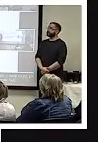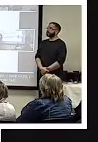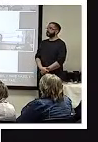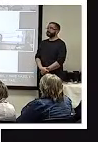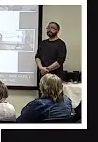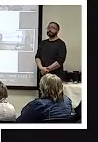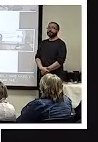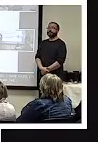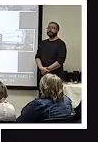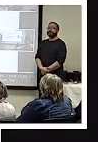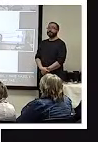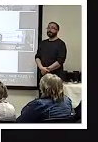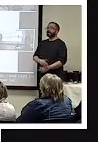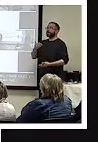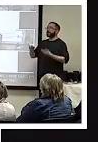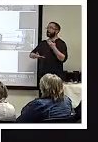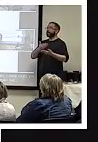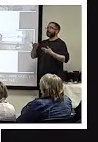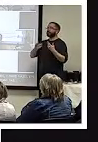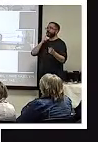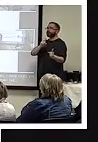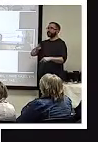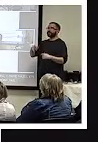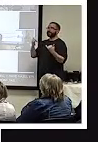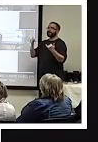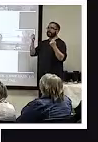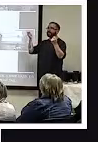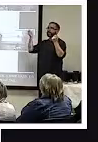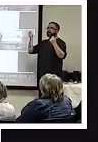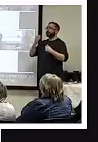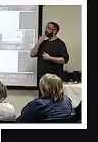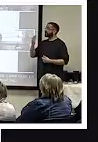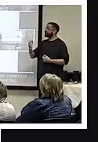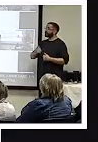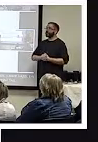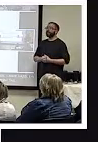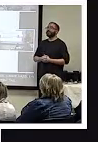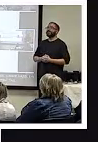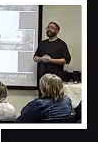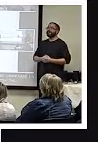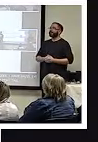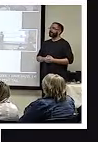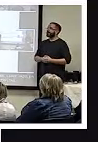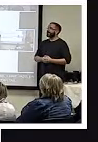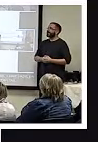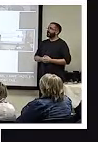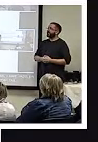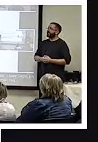Welcome and coming today's ceremony. Thank you very much. Welcome. All right.